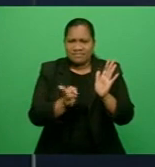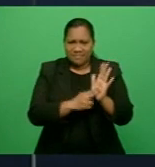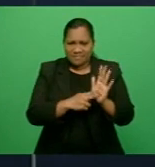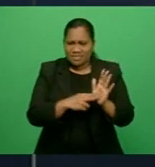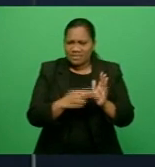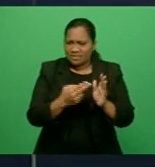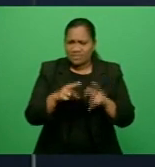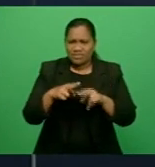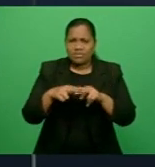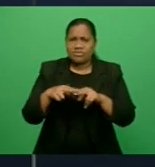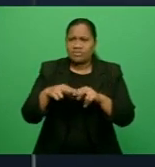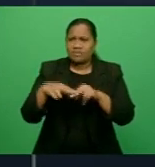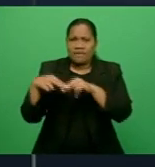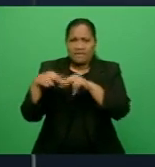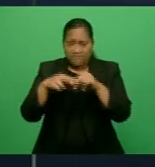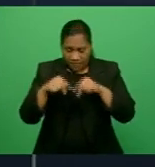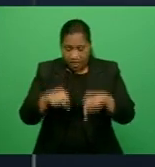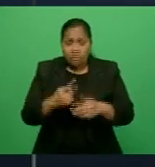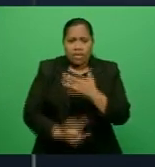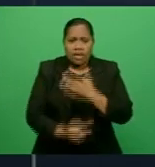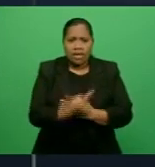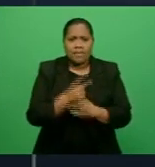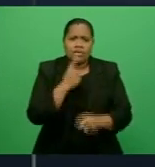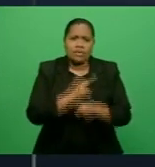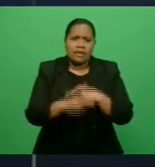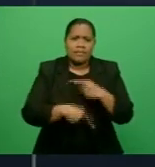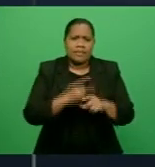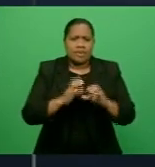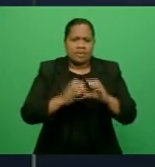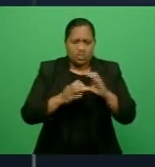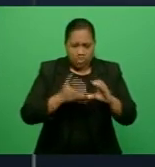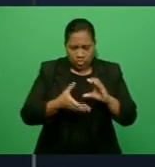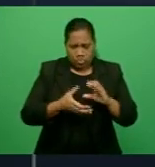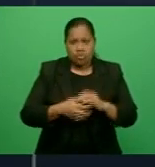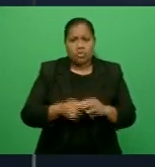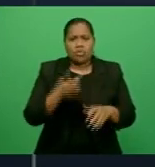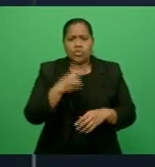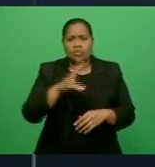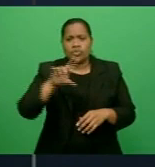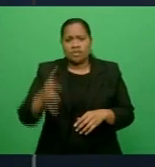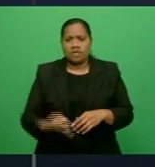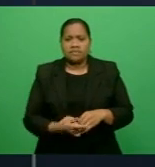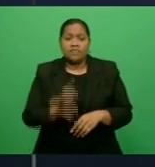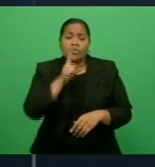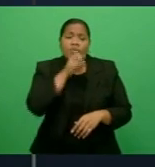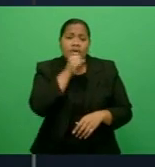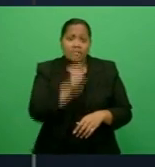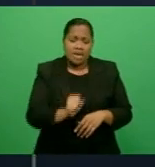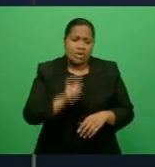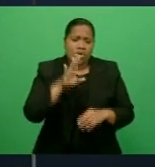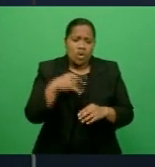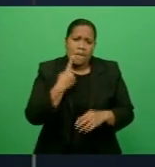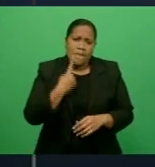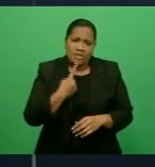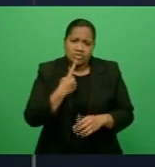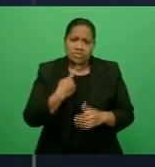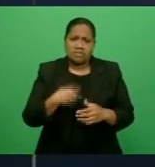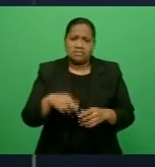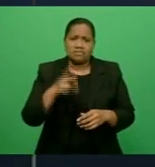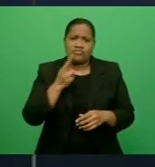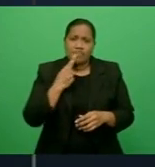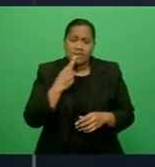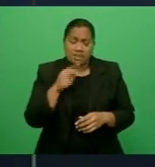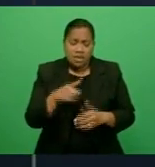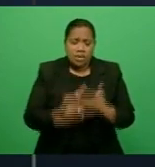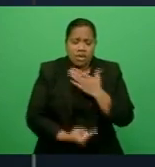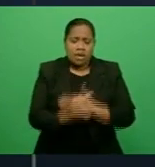the 2000 coup, making specific mention of certain key players. One man who was mentioned repeatedly is opposition leader